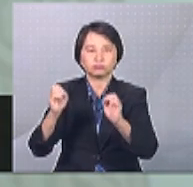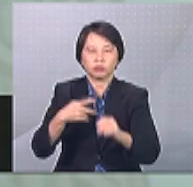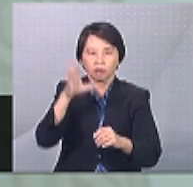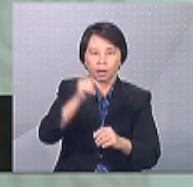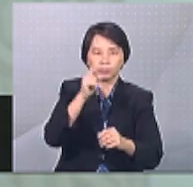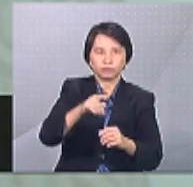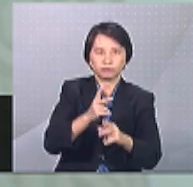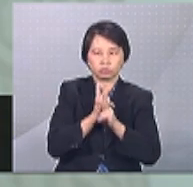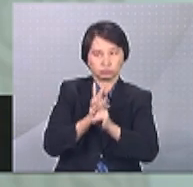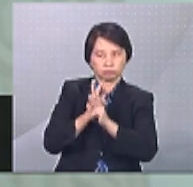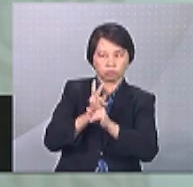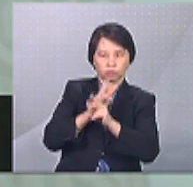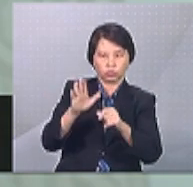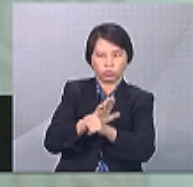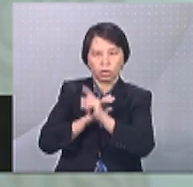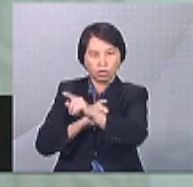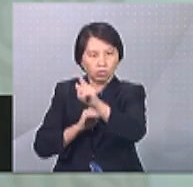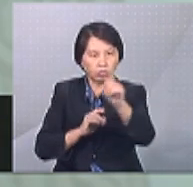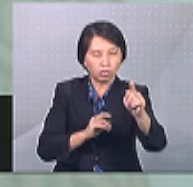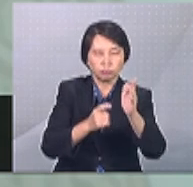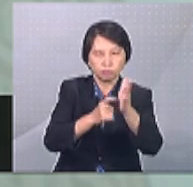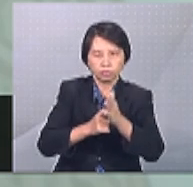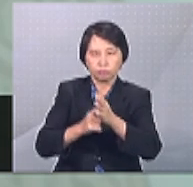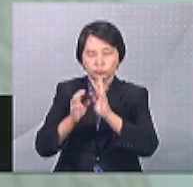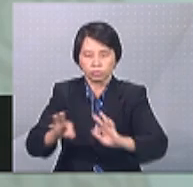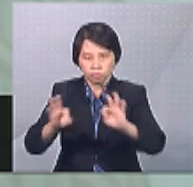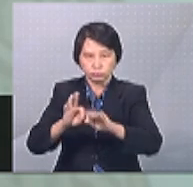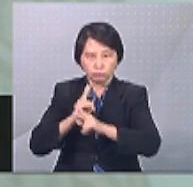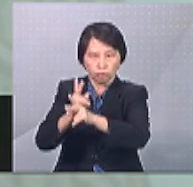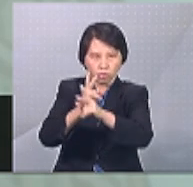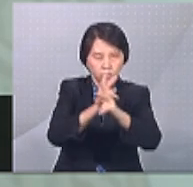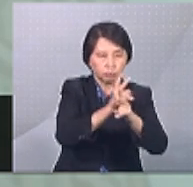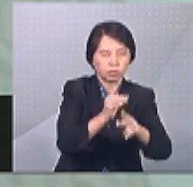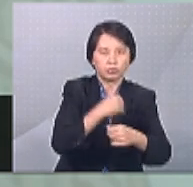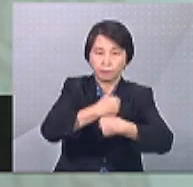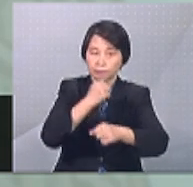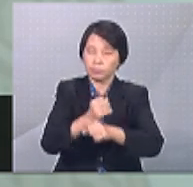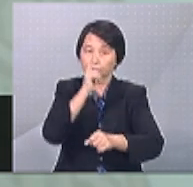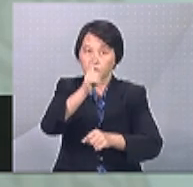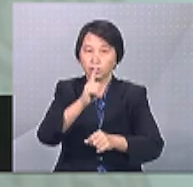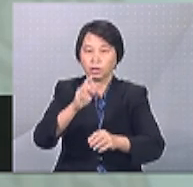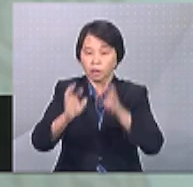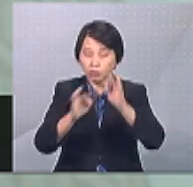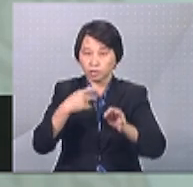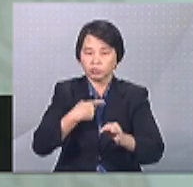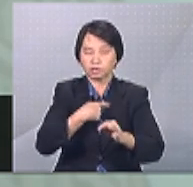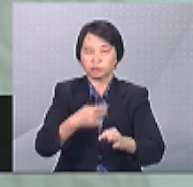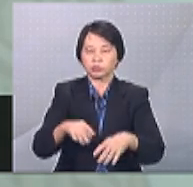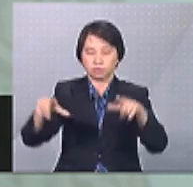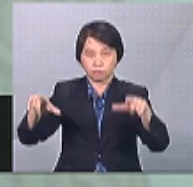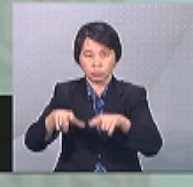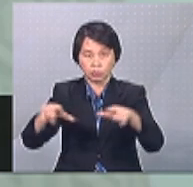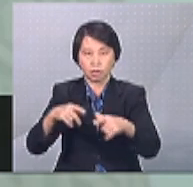full precaution in place or take all the necessary precautionary measures and make sure that although we implement